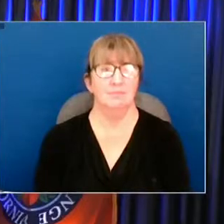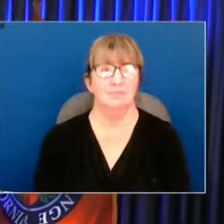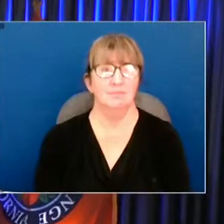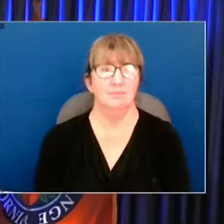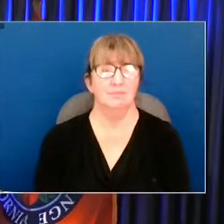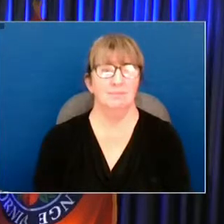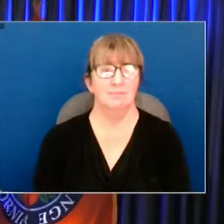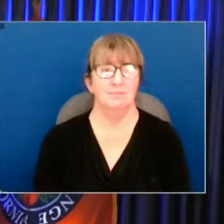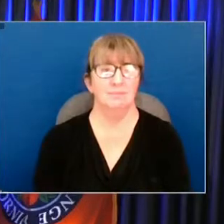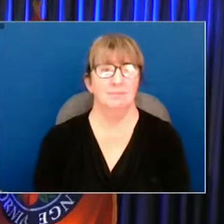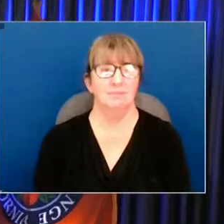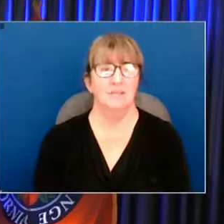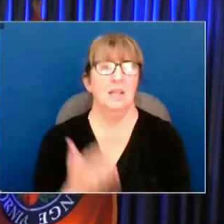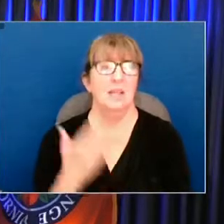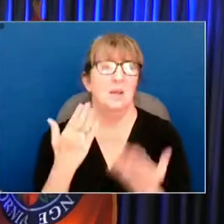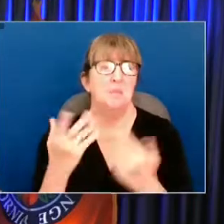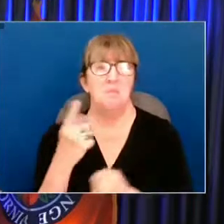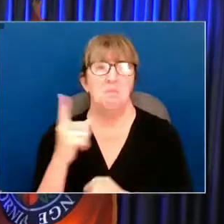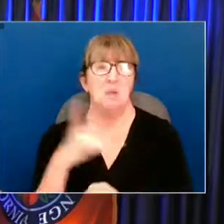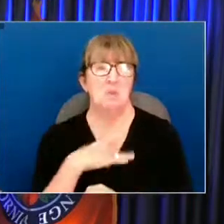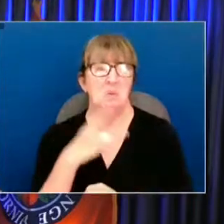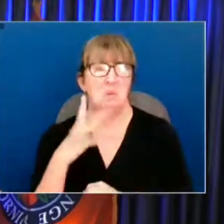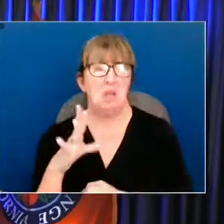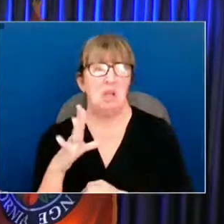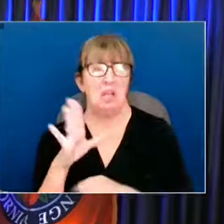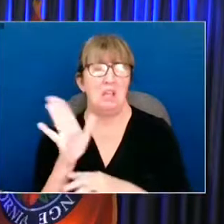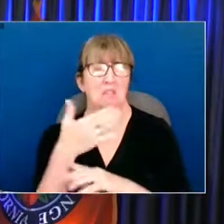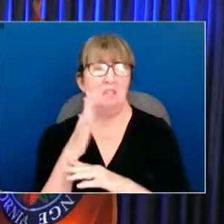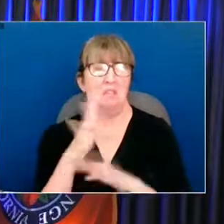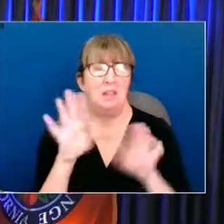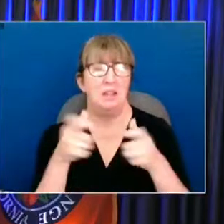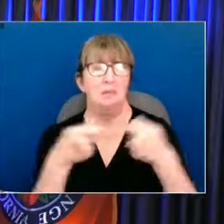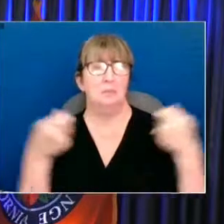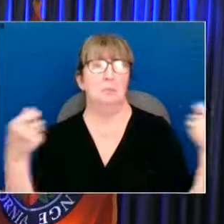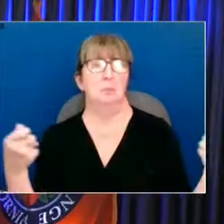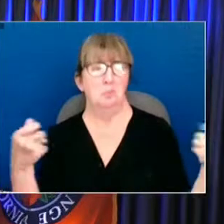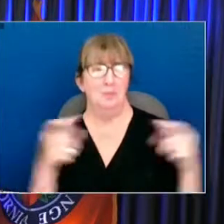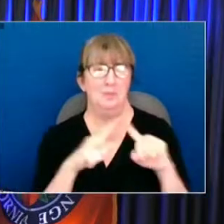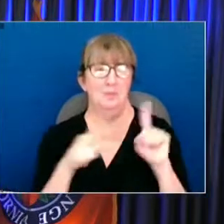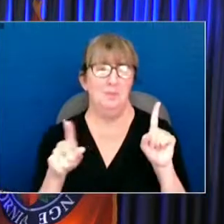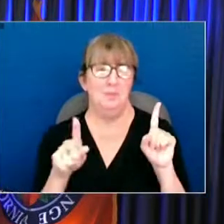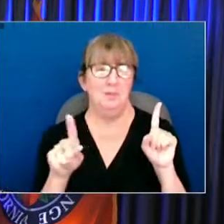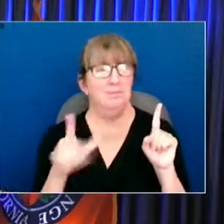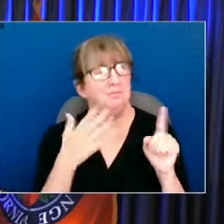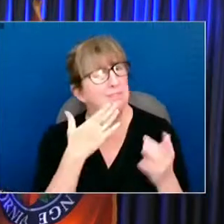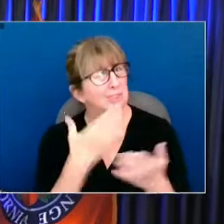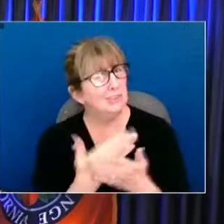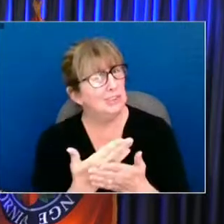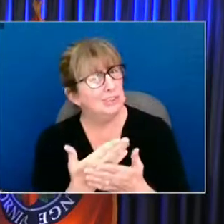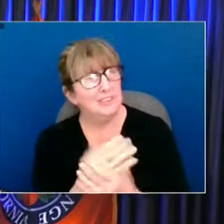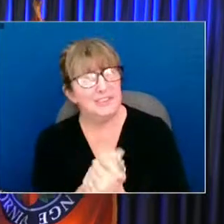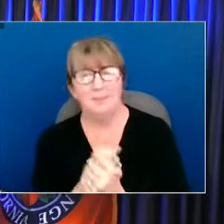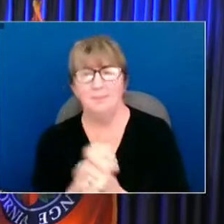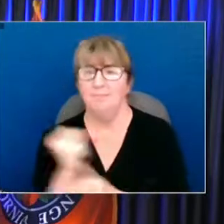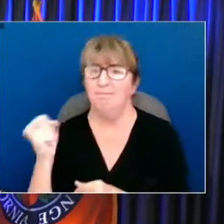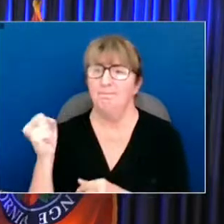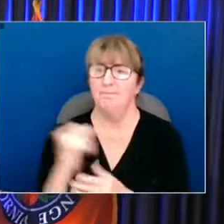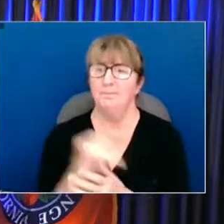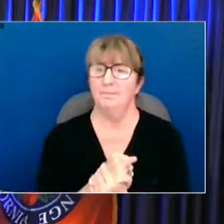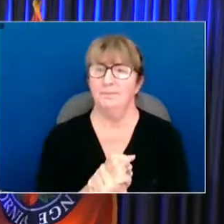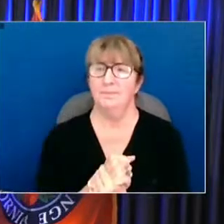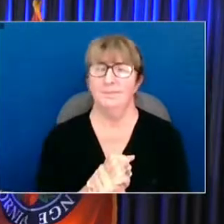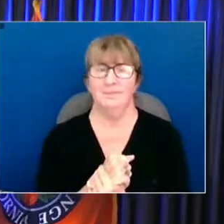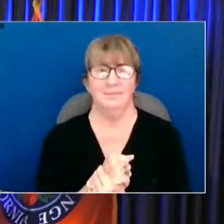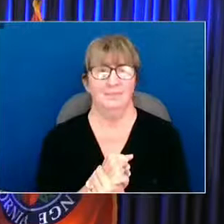I know, Bruce, it's what you said, but I'm also trying to keep in mind my soups. I totally understand the balance. You're in